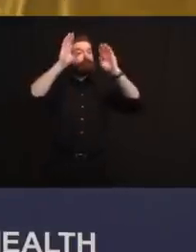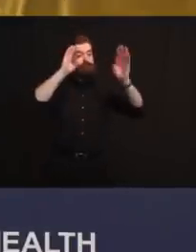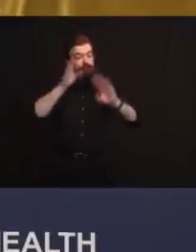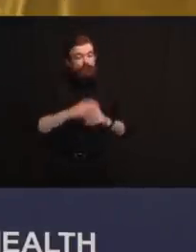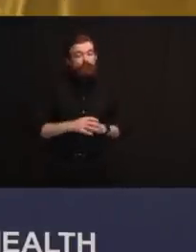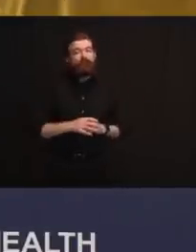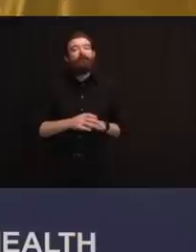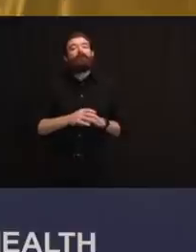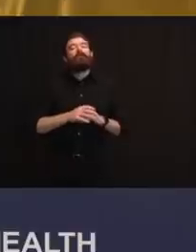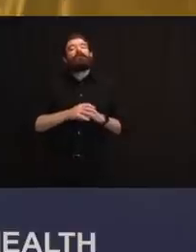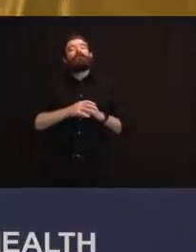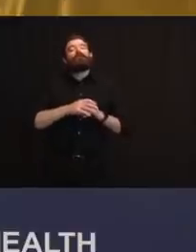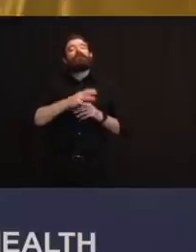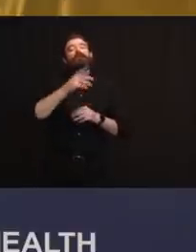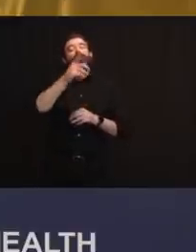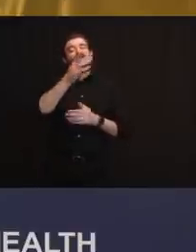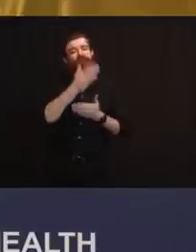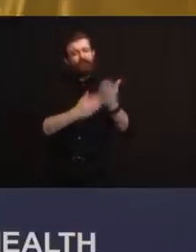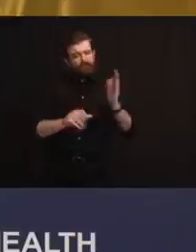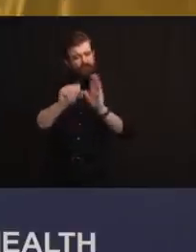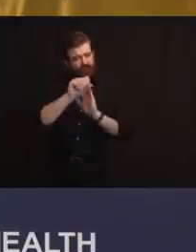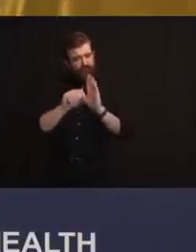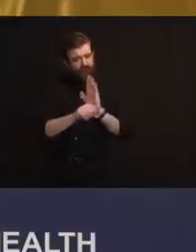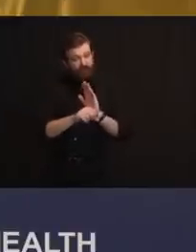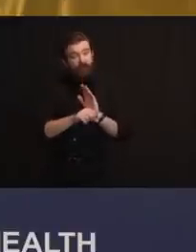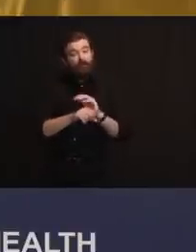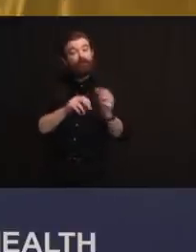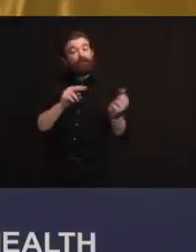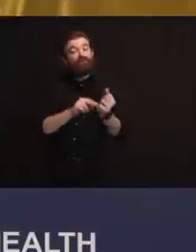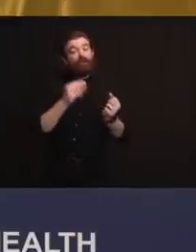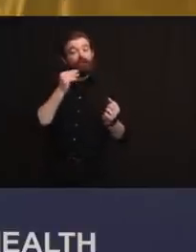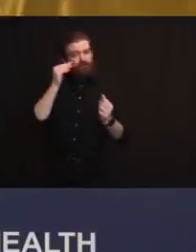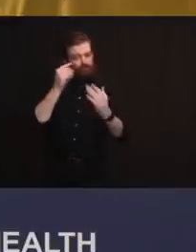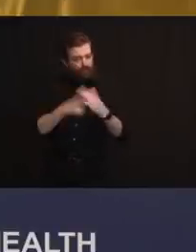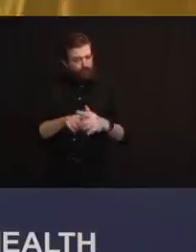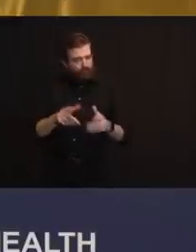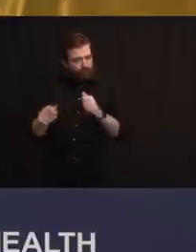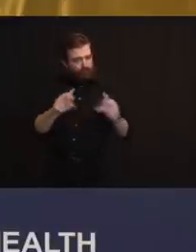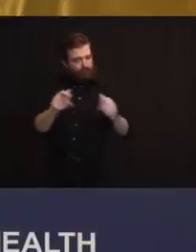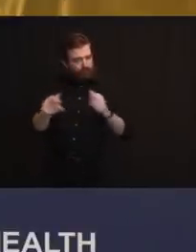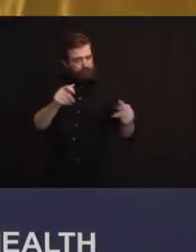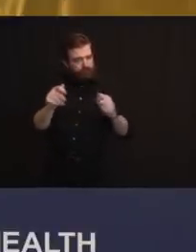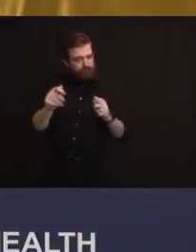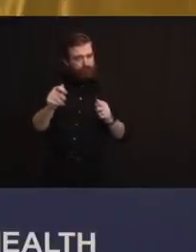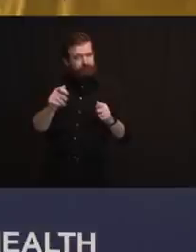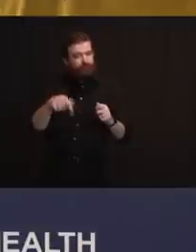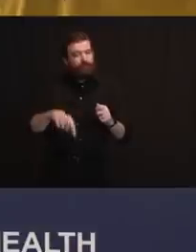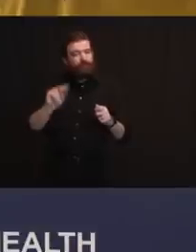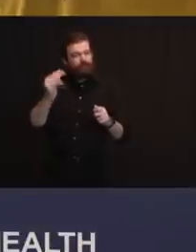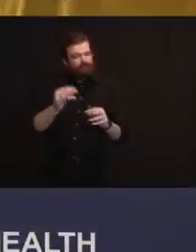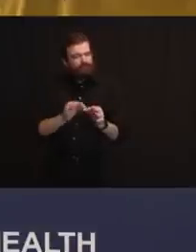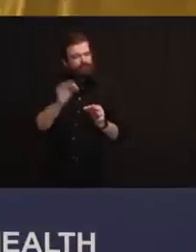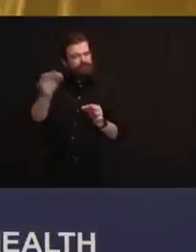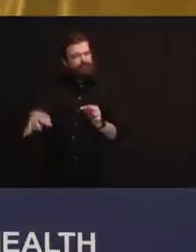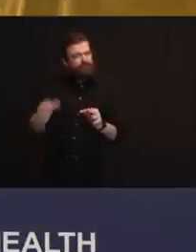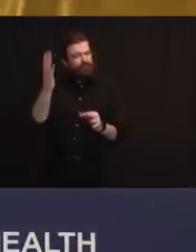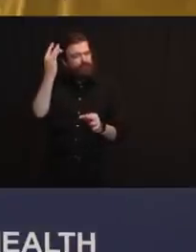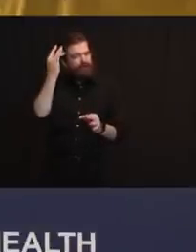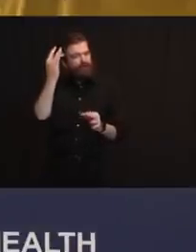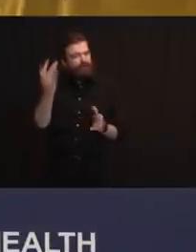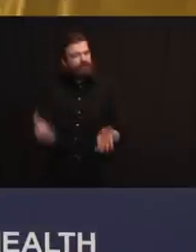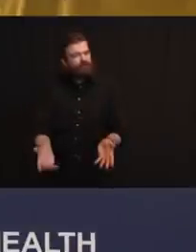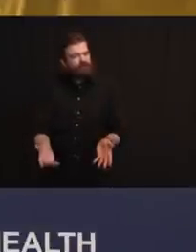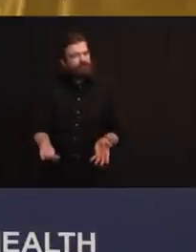is New Jersey starting a week later? Why do you think Republicans in Congress don't want state aid, are fighting even FEMA funding in the stimulus